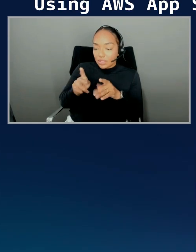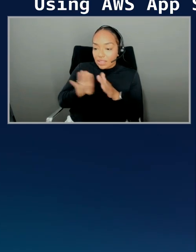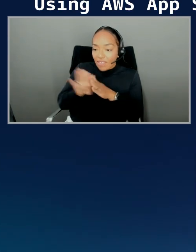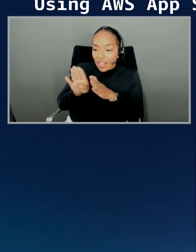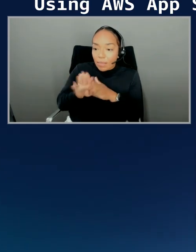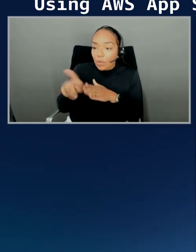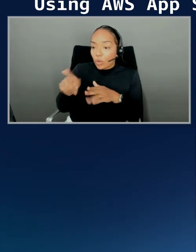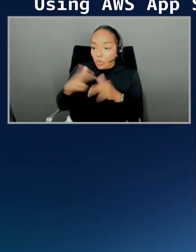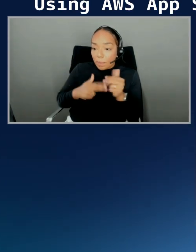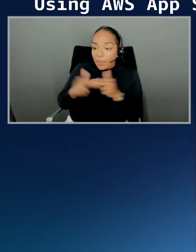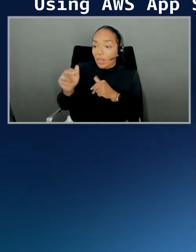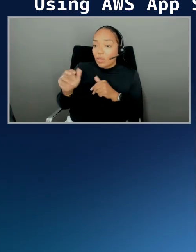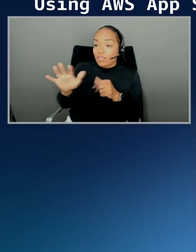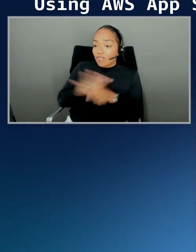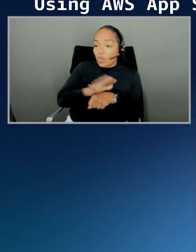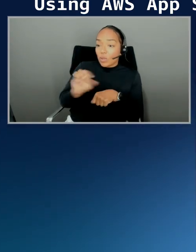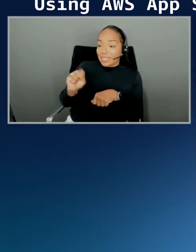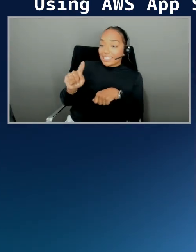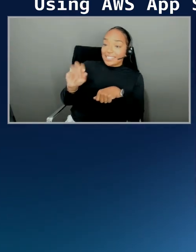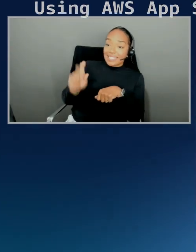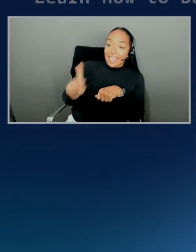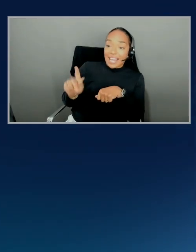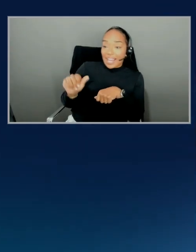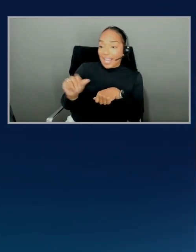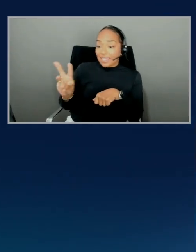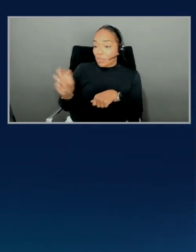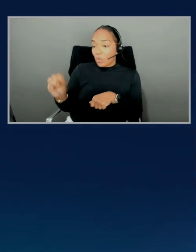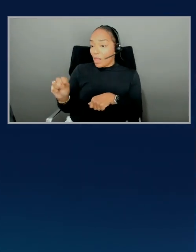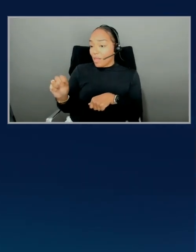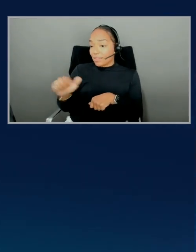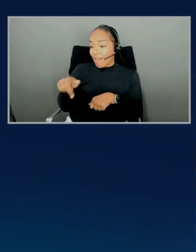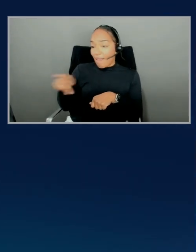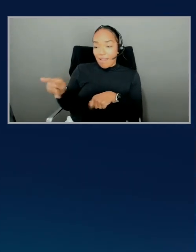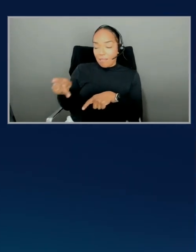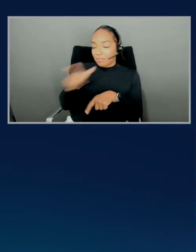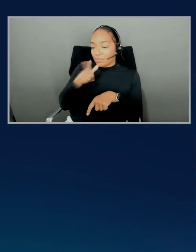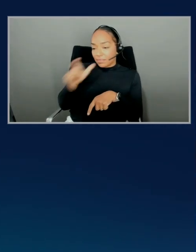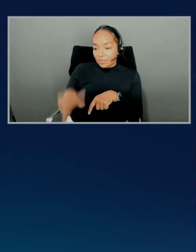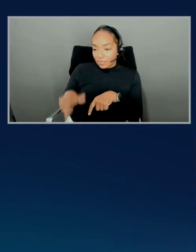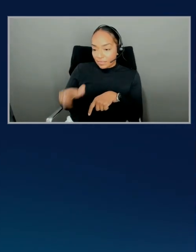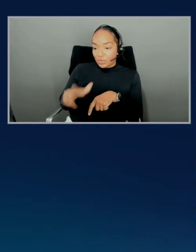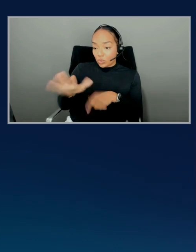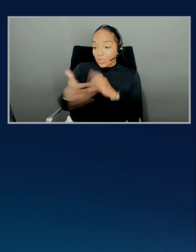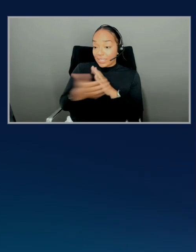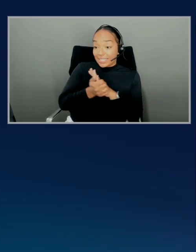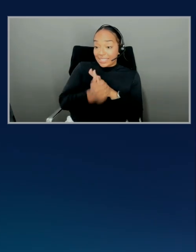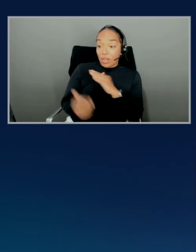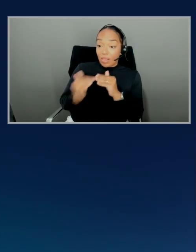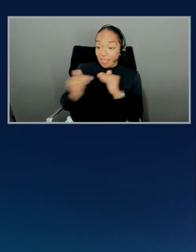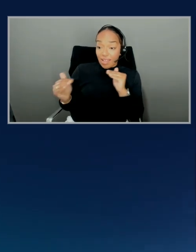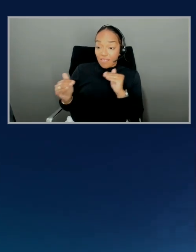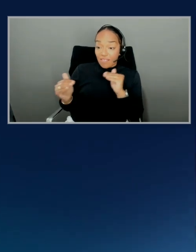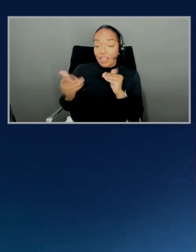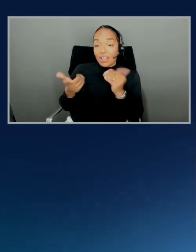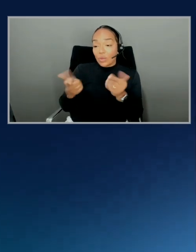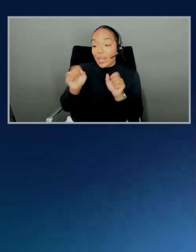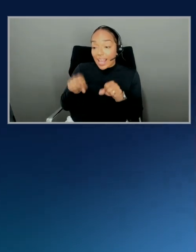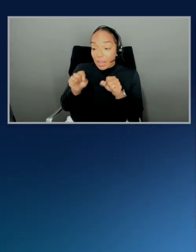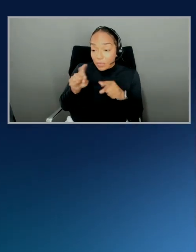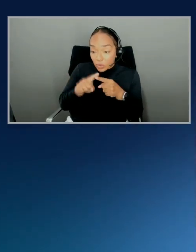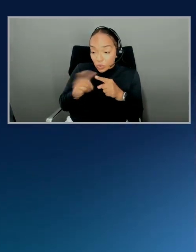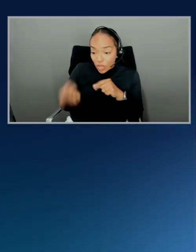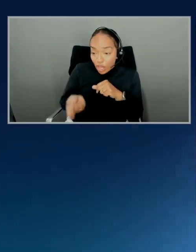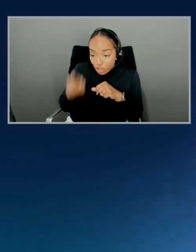now. And so kind of the bar, kind of the skill level that we recommend is that you're able to